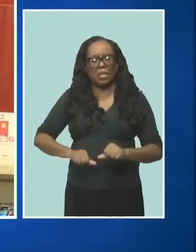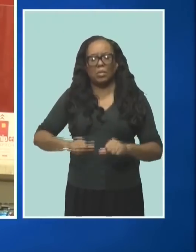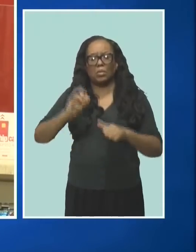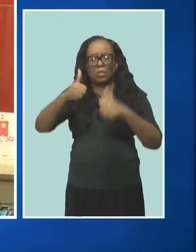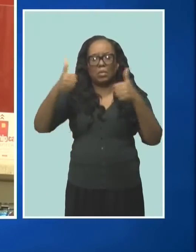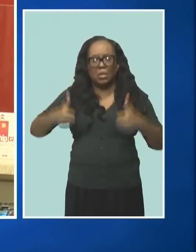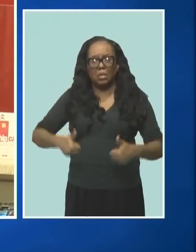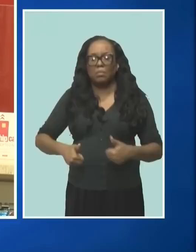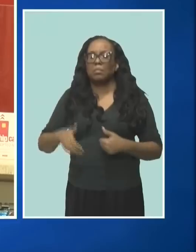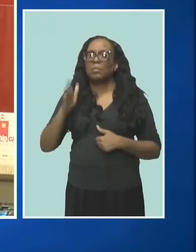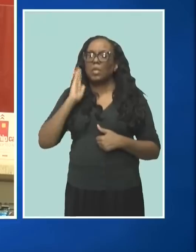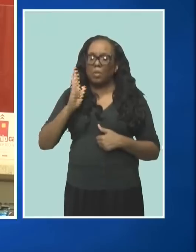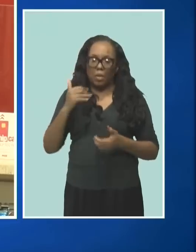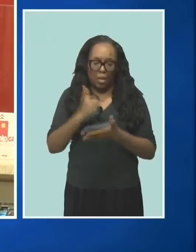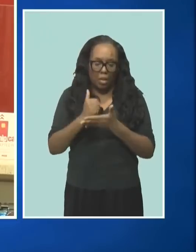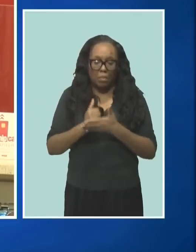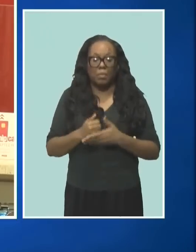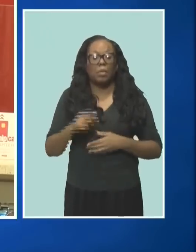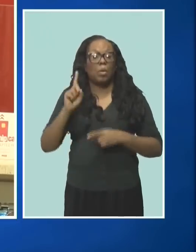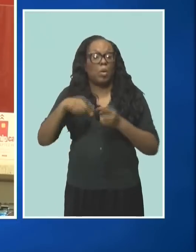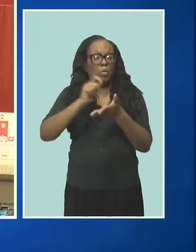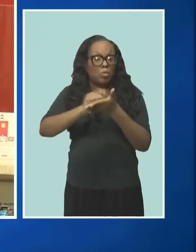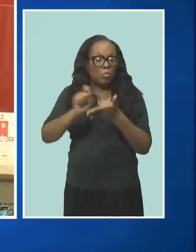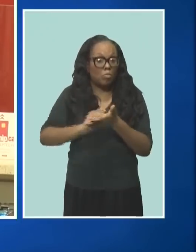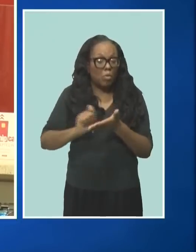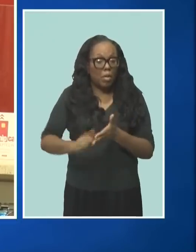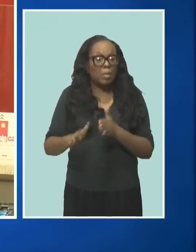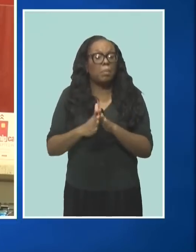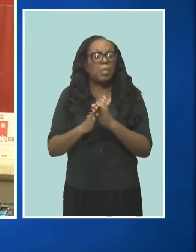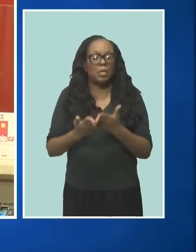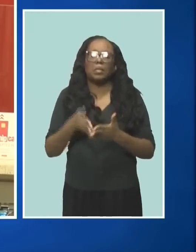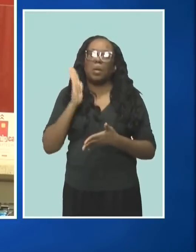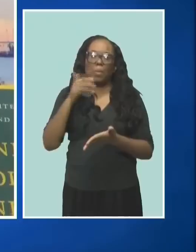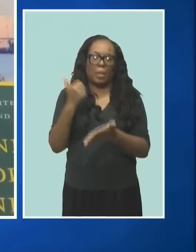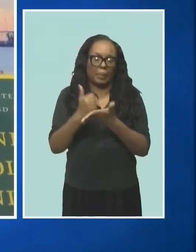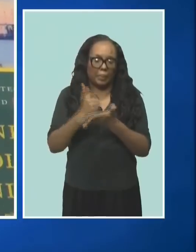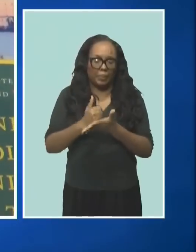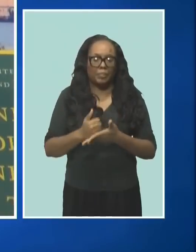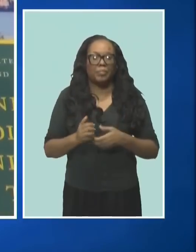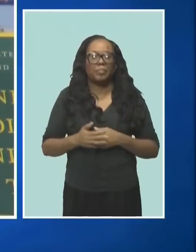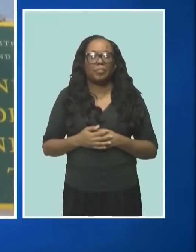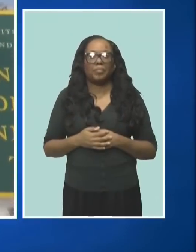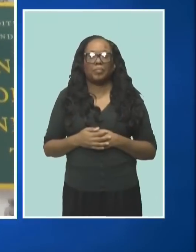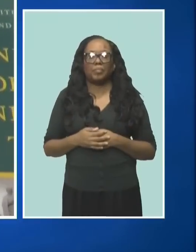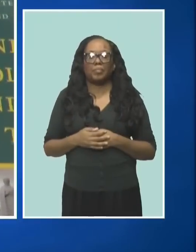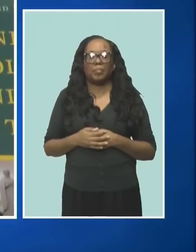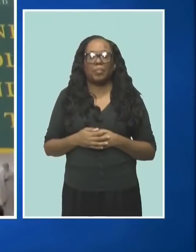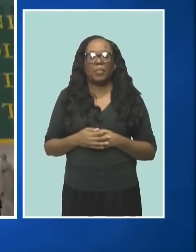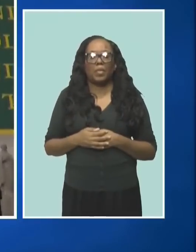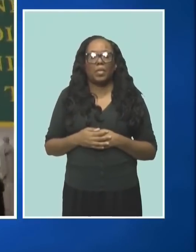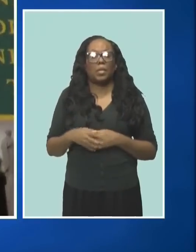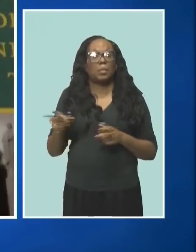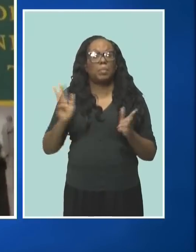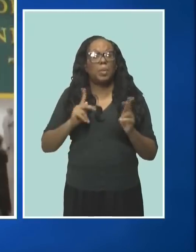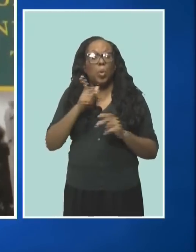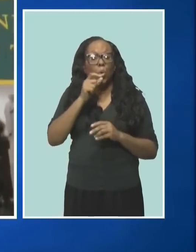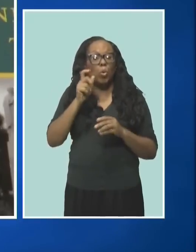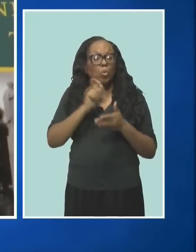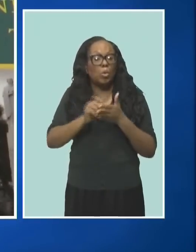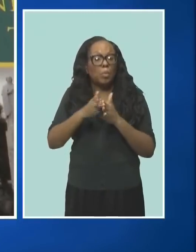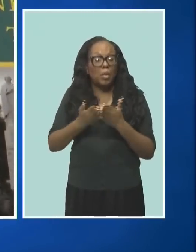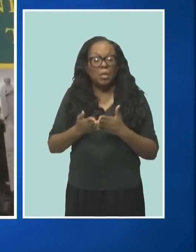to do this in terms of memorializing our own story. The book was penned by authors from Barbados,